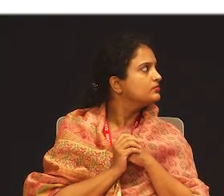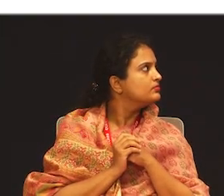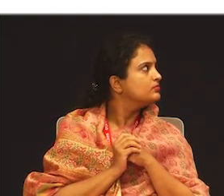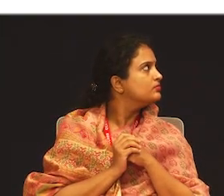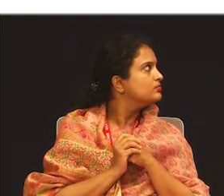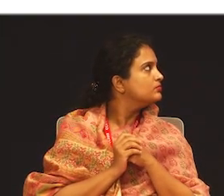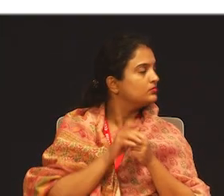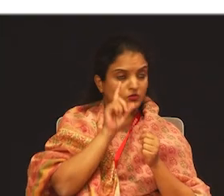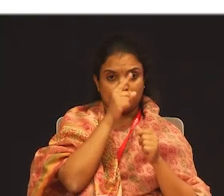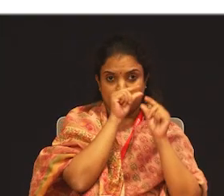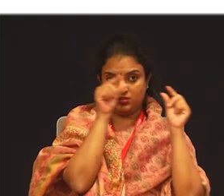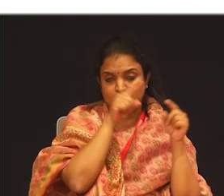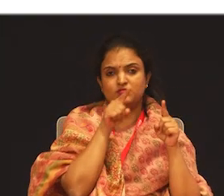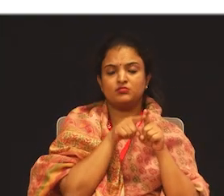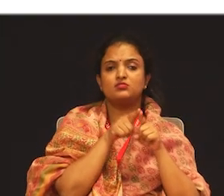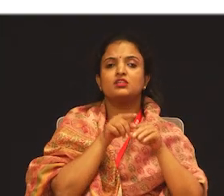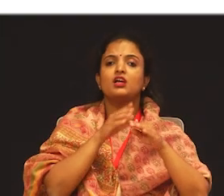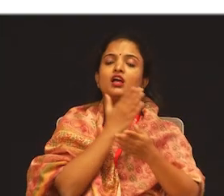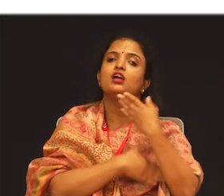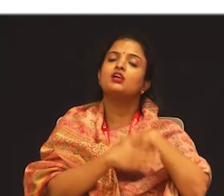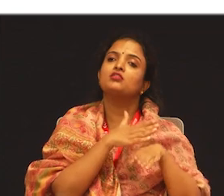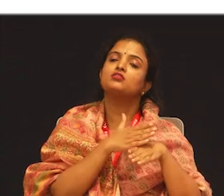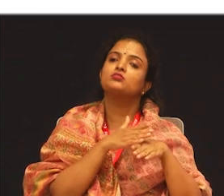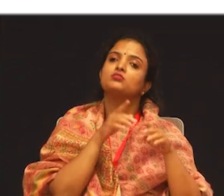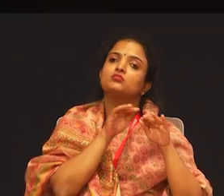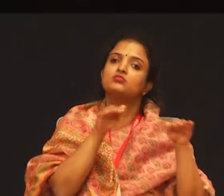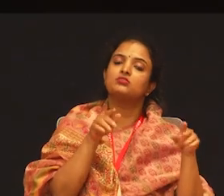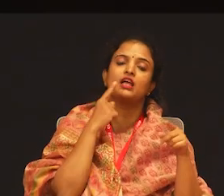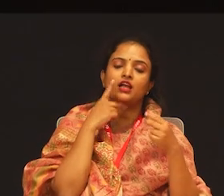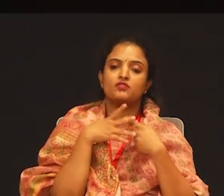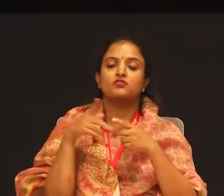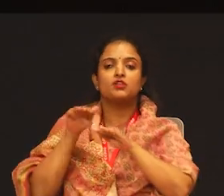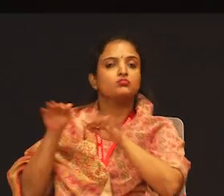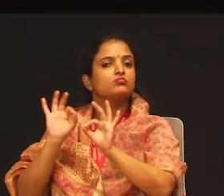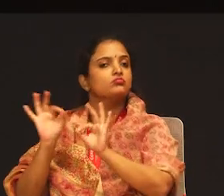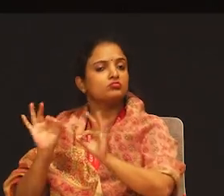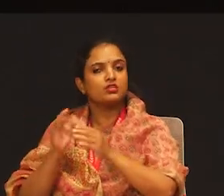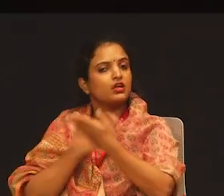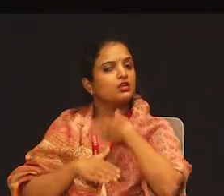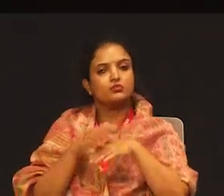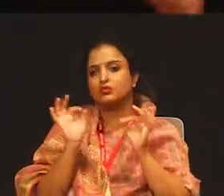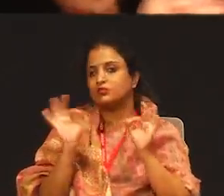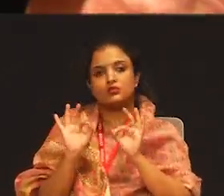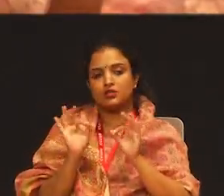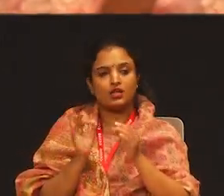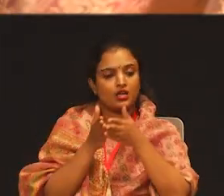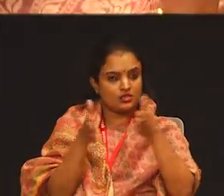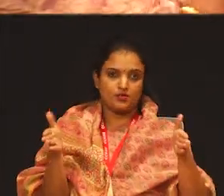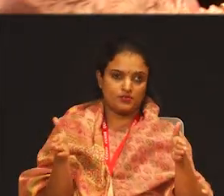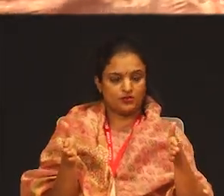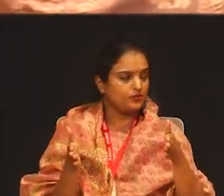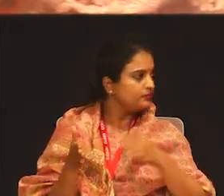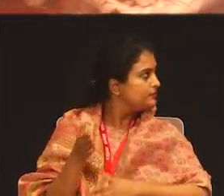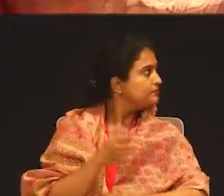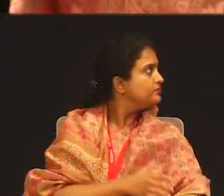Making children with disabilities sit with children without disabilities. Now, where is the presentation? I was